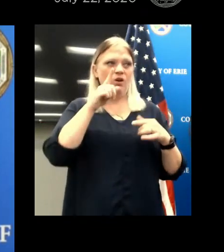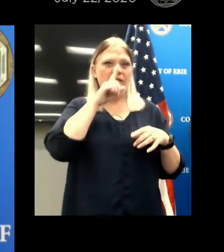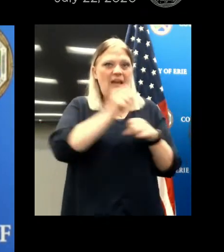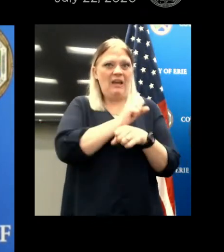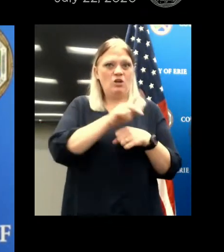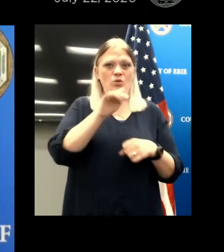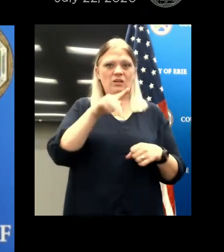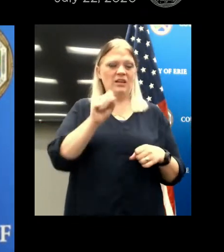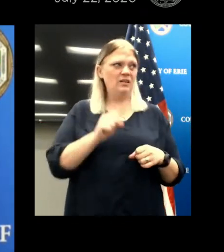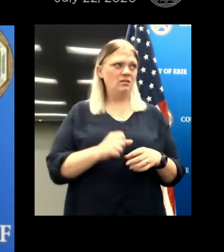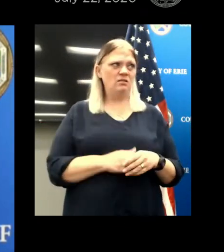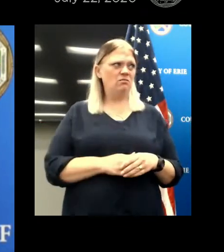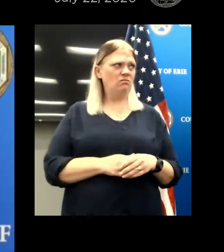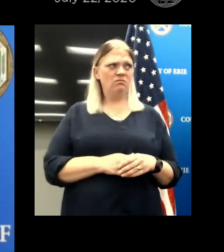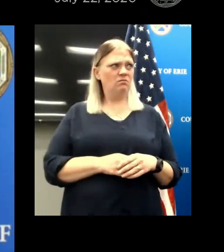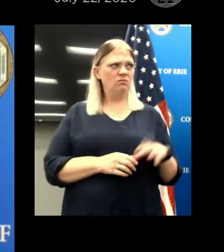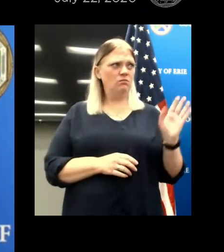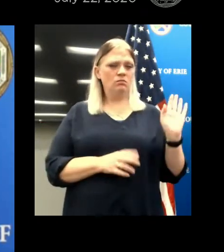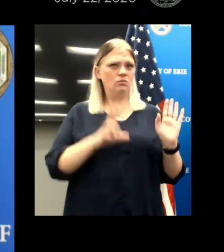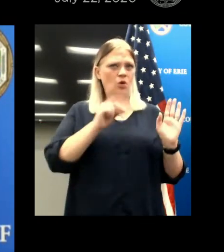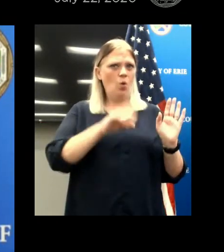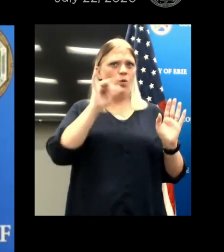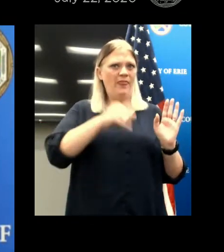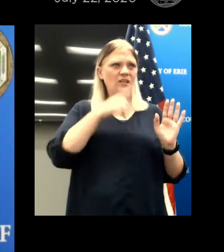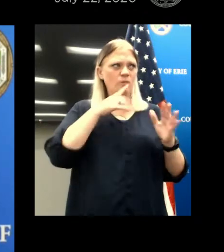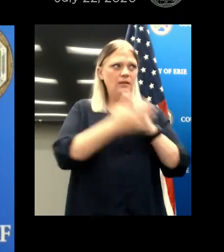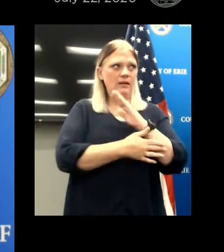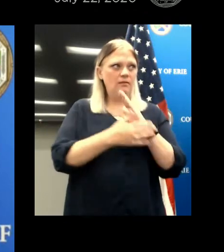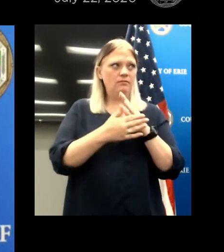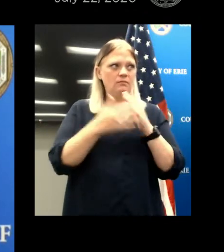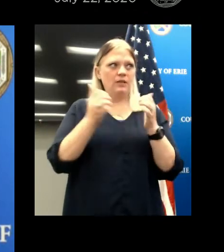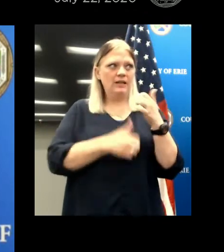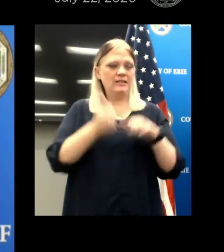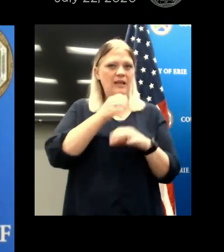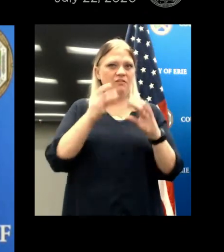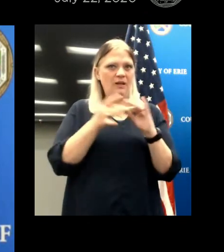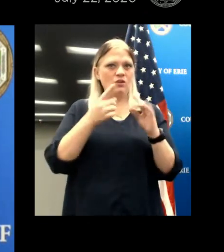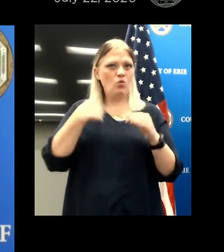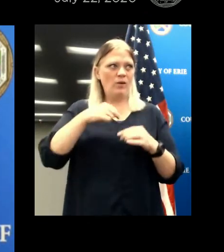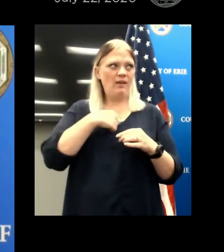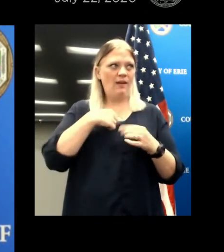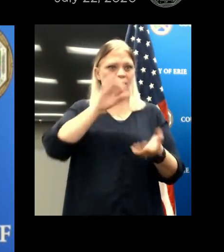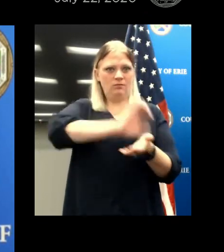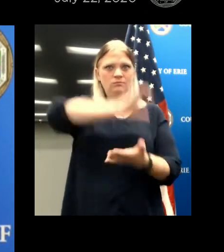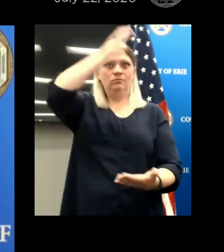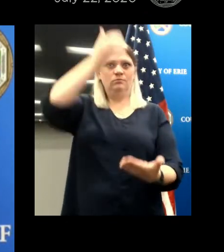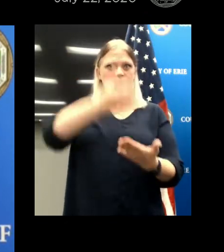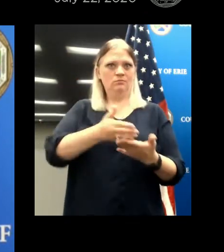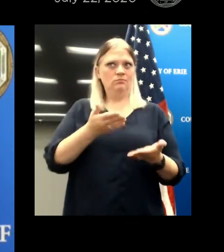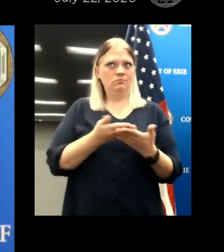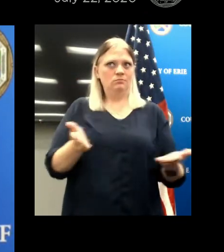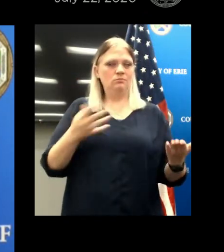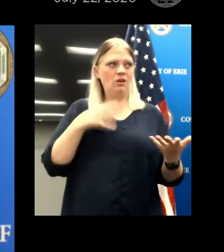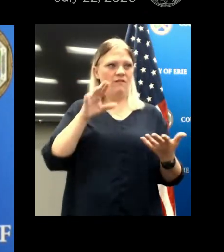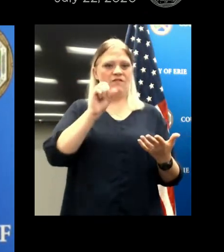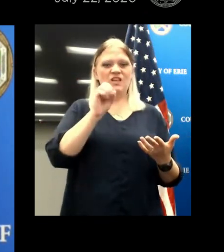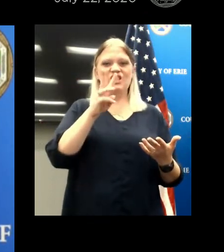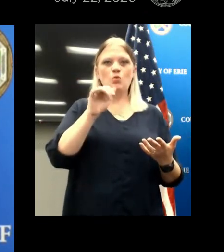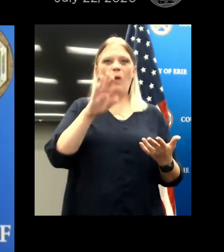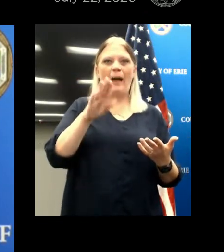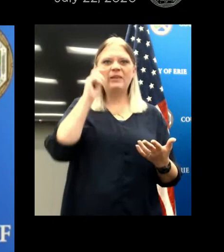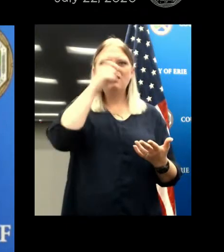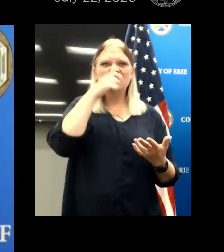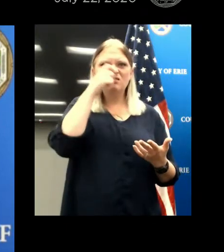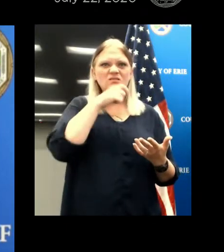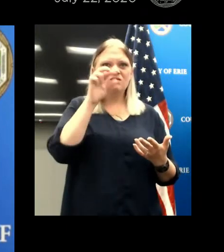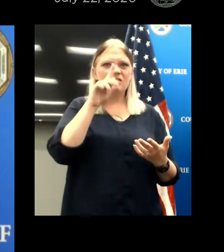kits? No, that's what the county executive has mentioned, that we're, we have a great supply of the swab collection kits, the test kits that